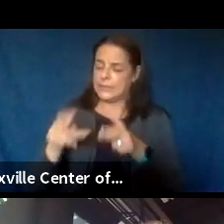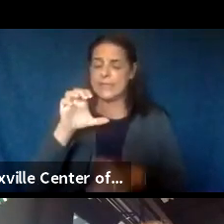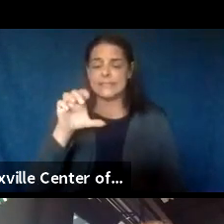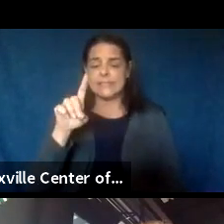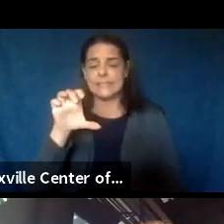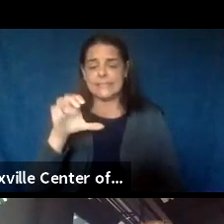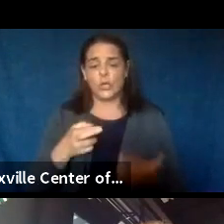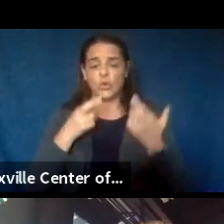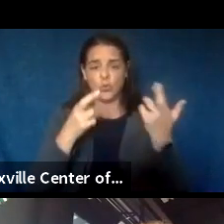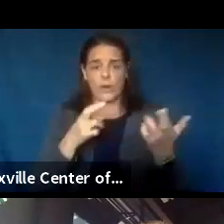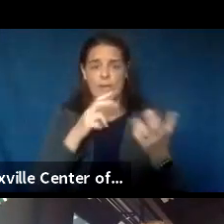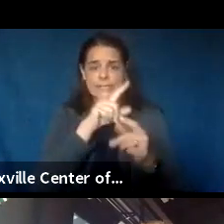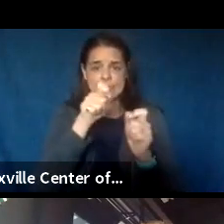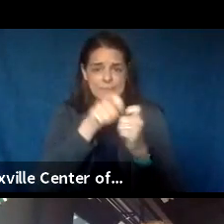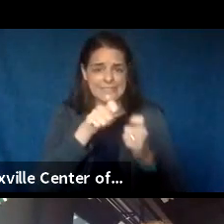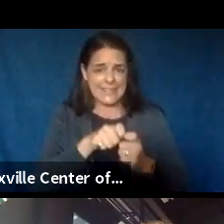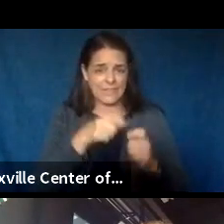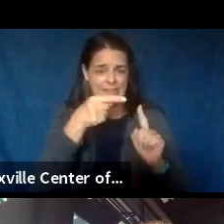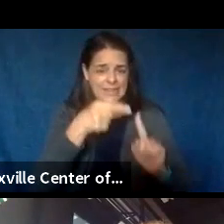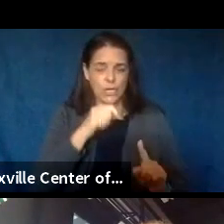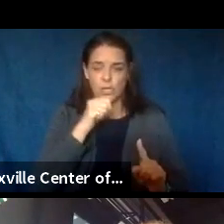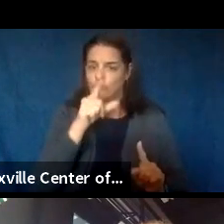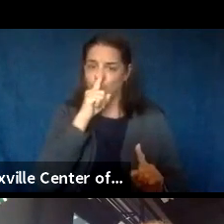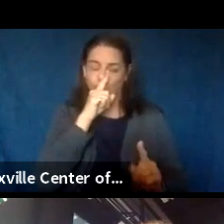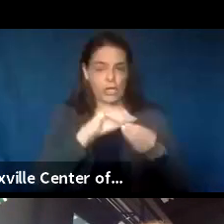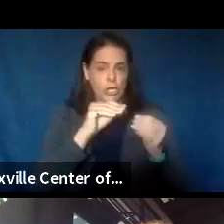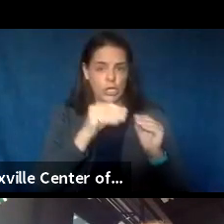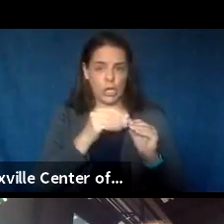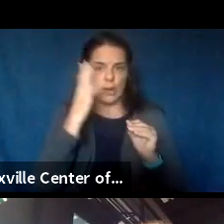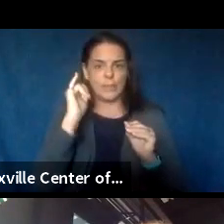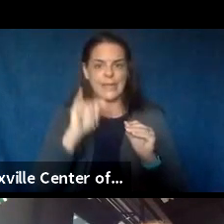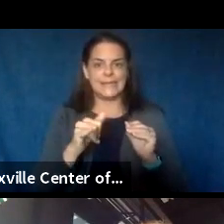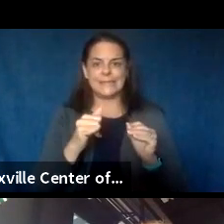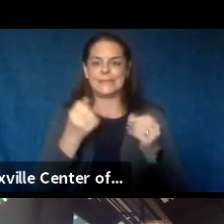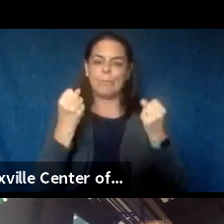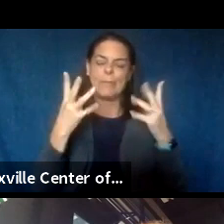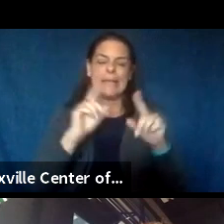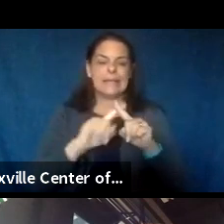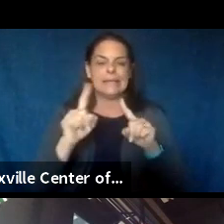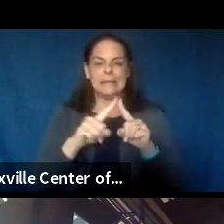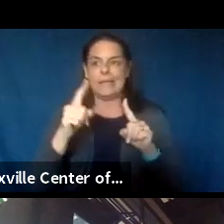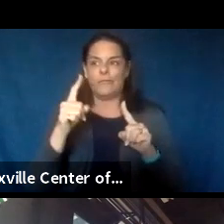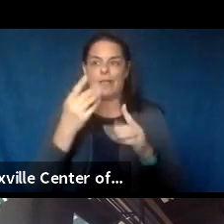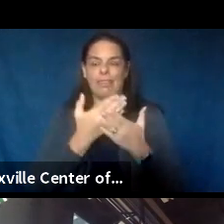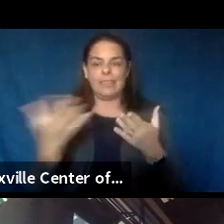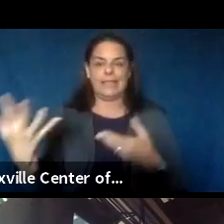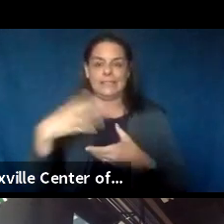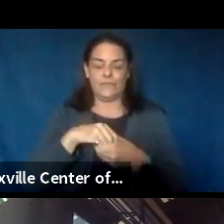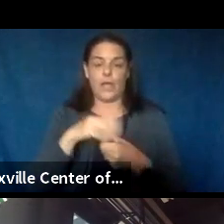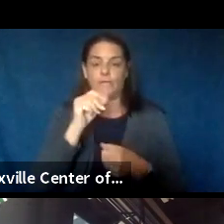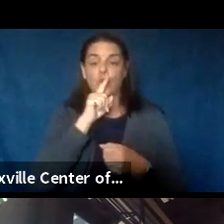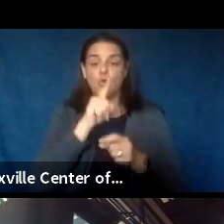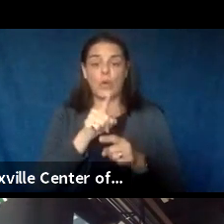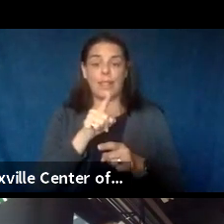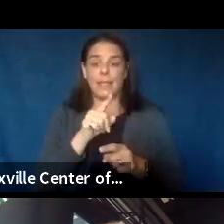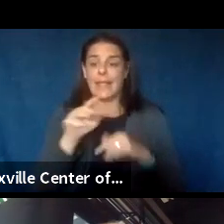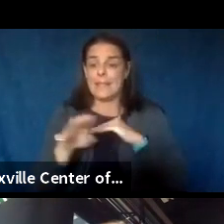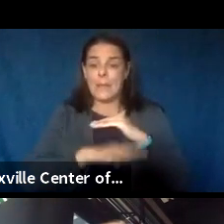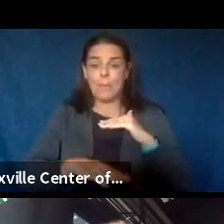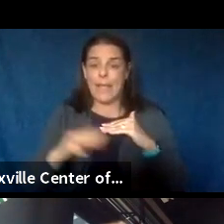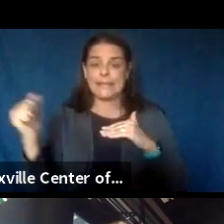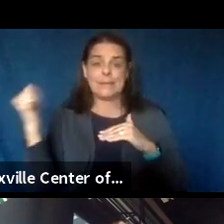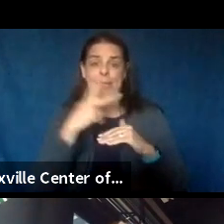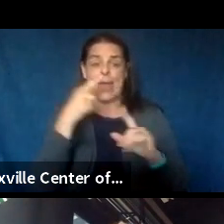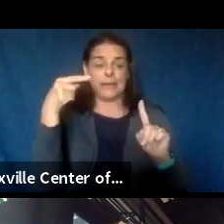recommendations specifically don't have numbers in them because it's multifactorial, and it really gets back to the 5 core actions in terms of